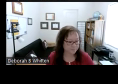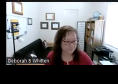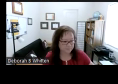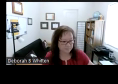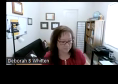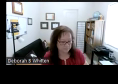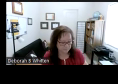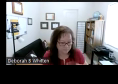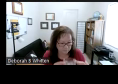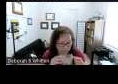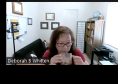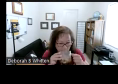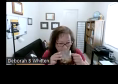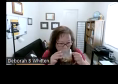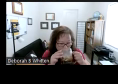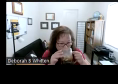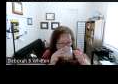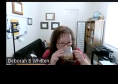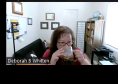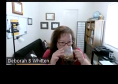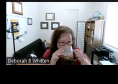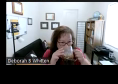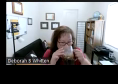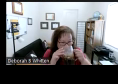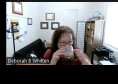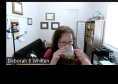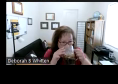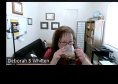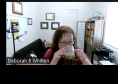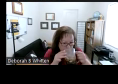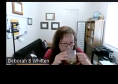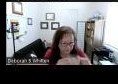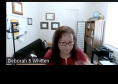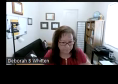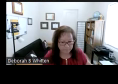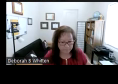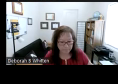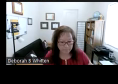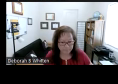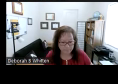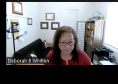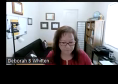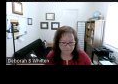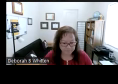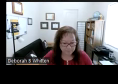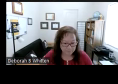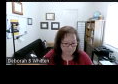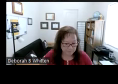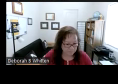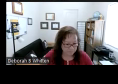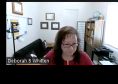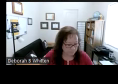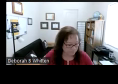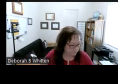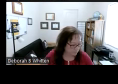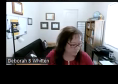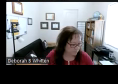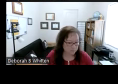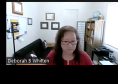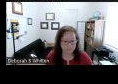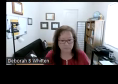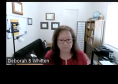and some of the tactics have changed, we're still operating in many cases the way we did 30, 40 years ago. And we expect different results,